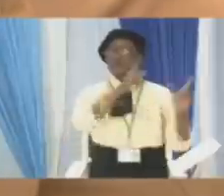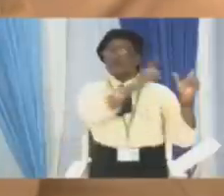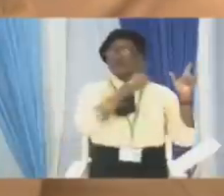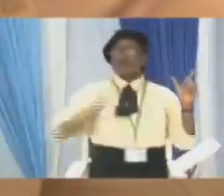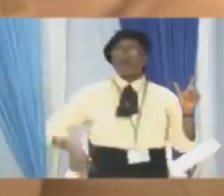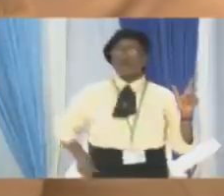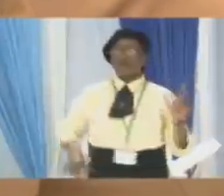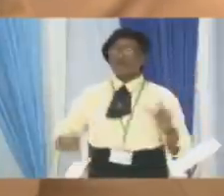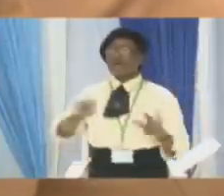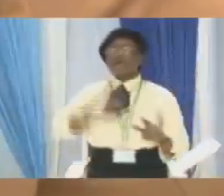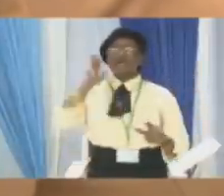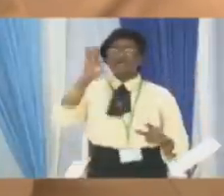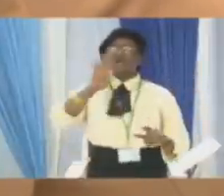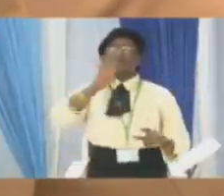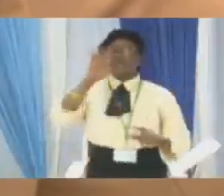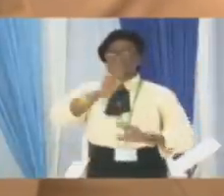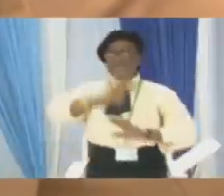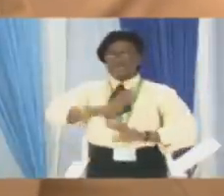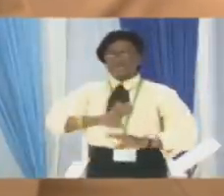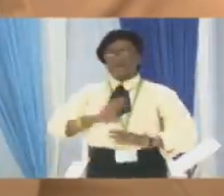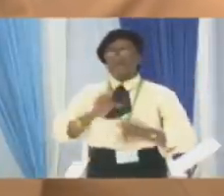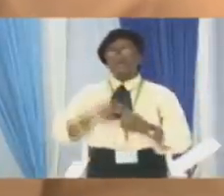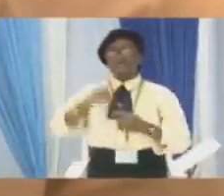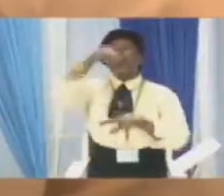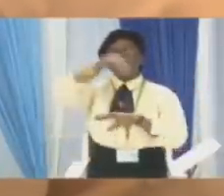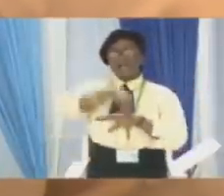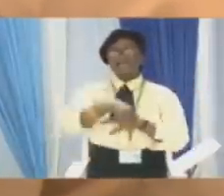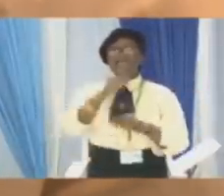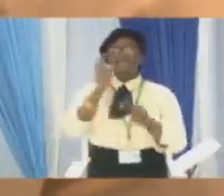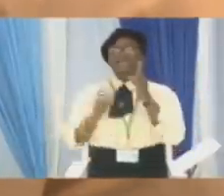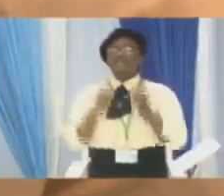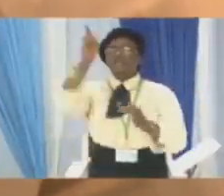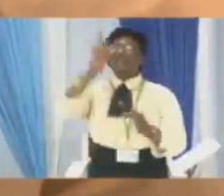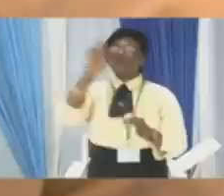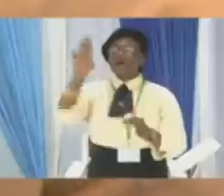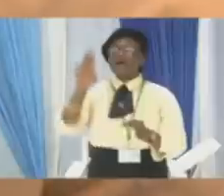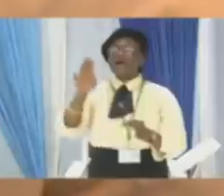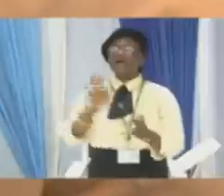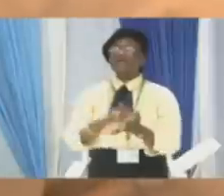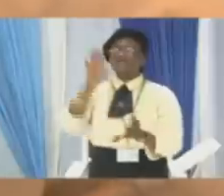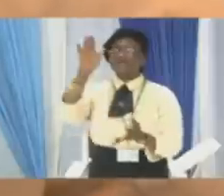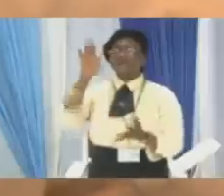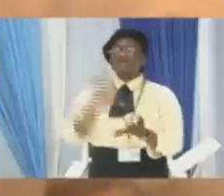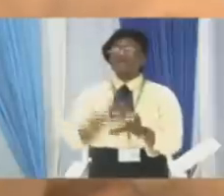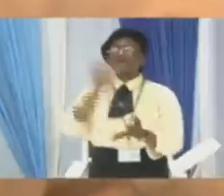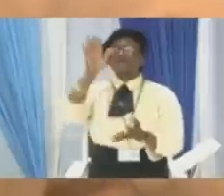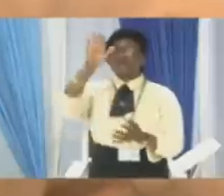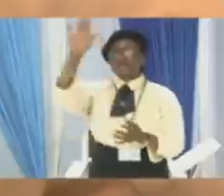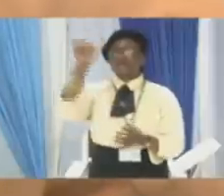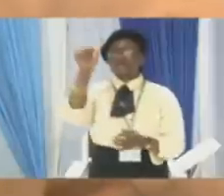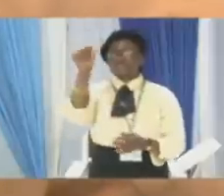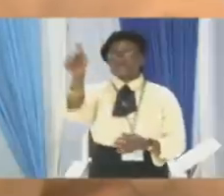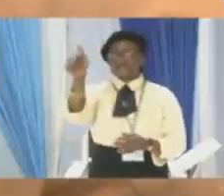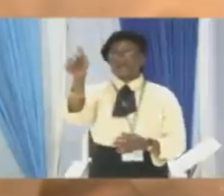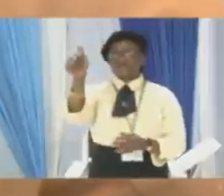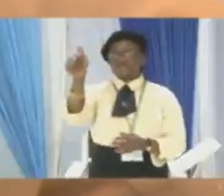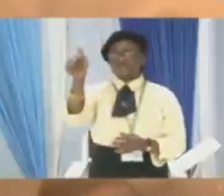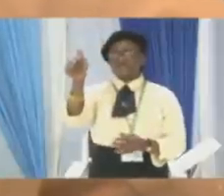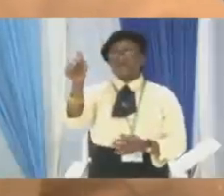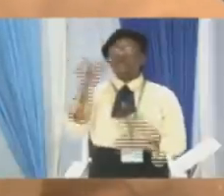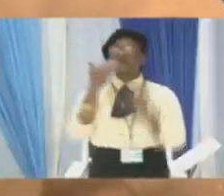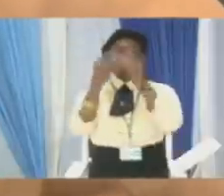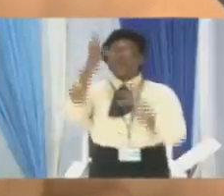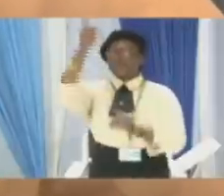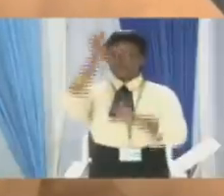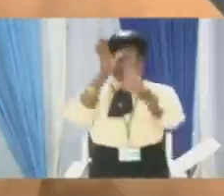I will be satisfied tonight if you are glorified. Glorify yourself. Thank you,